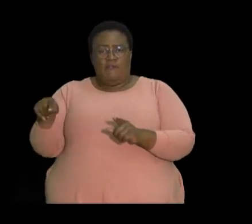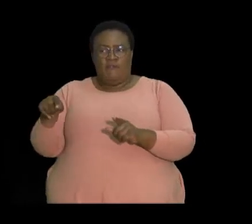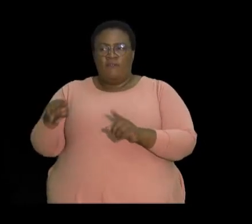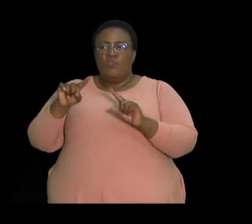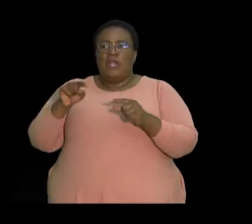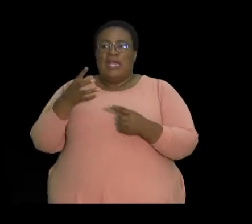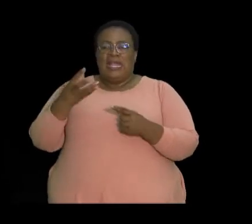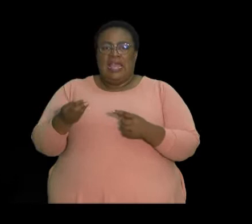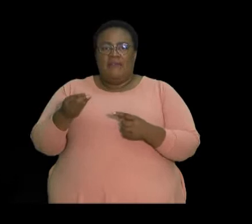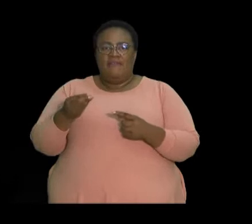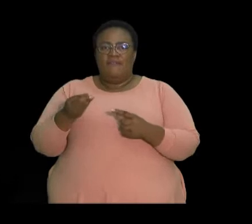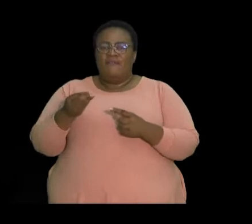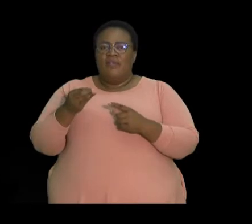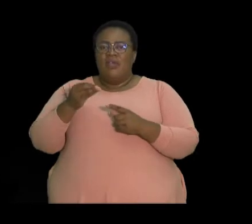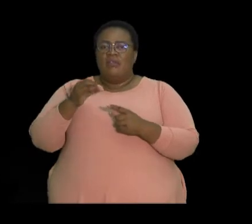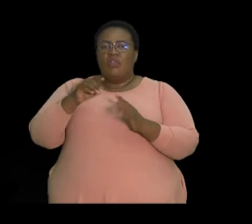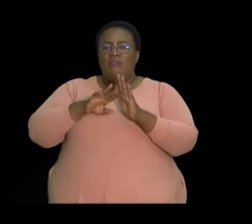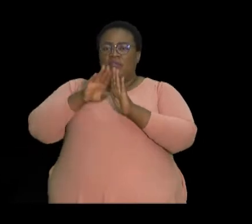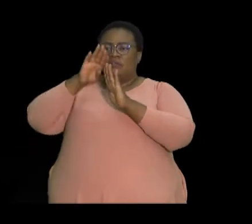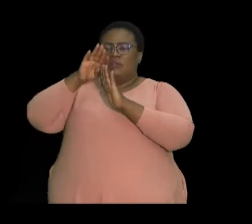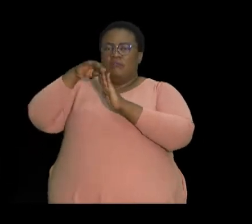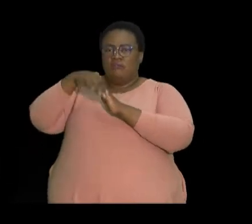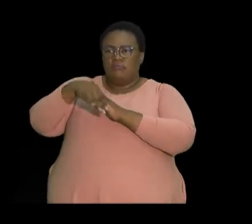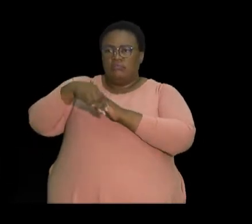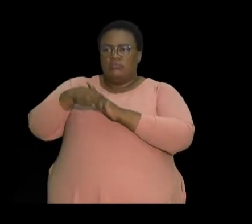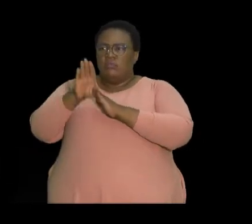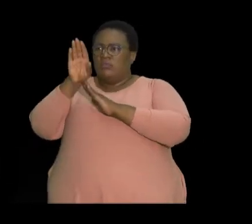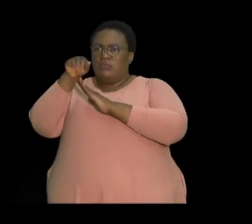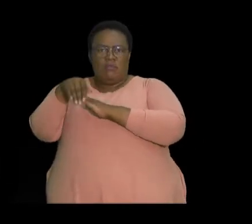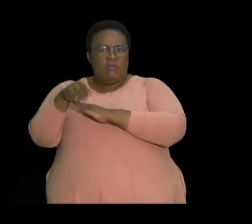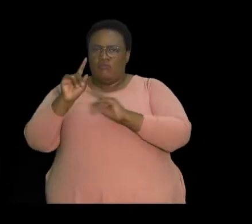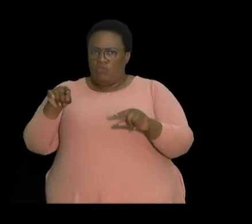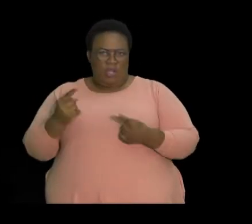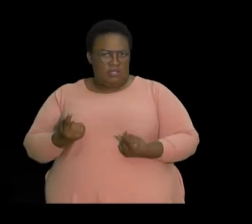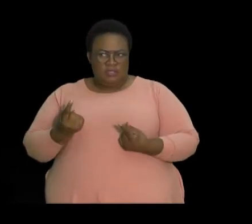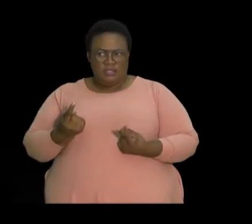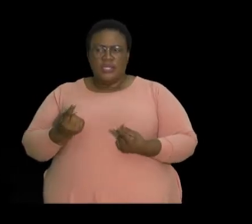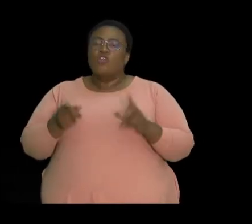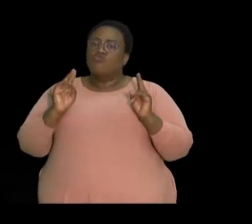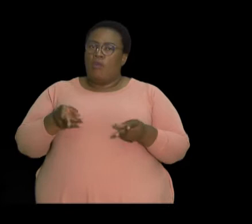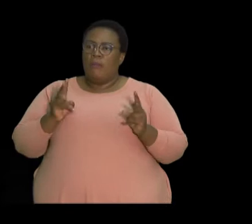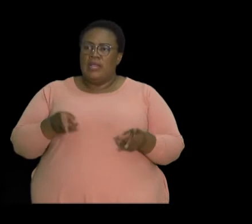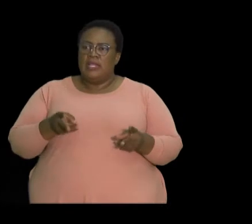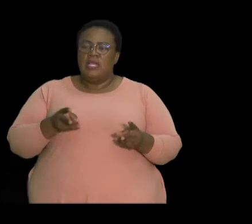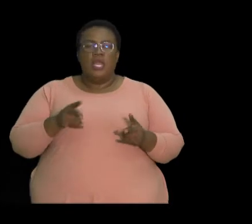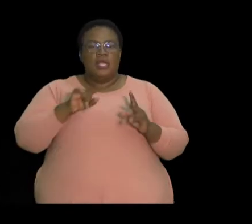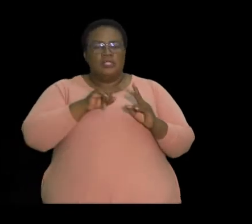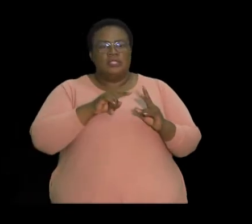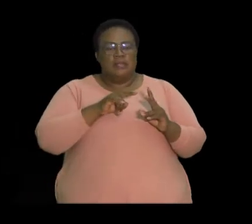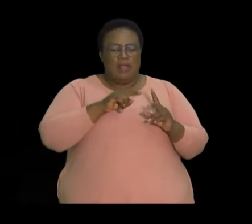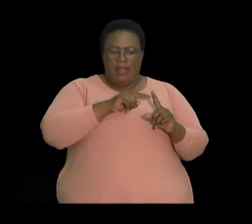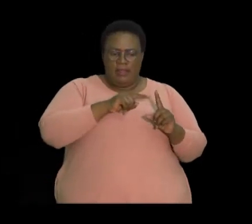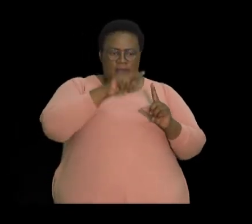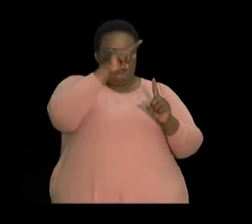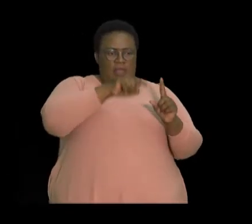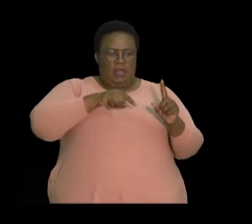goes up, down, and it is curving or something like that. It's normally just a straight up